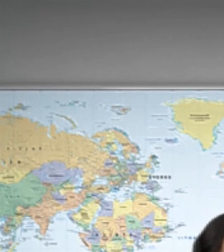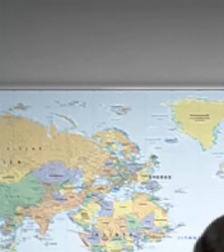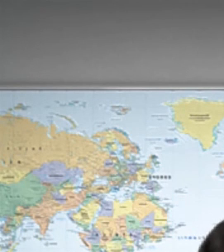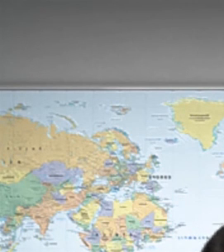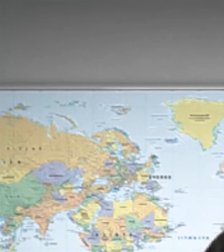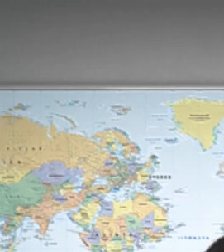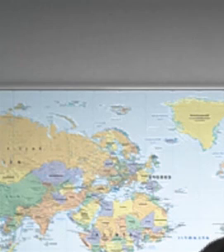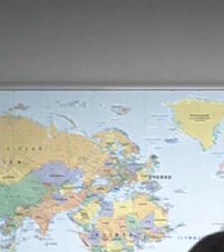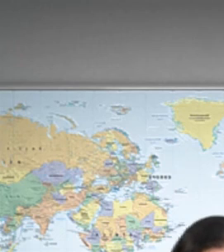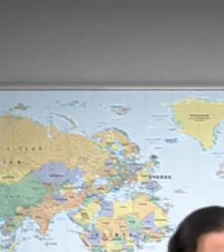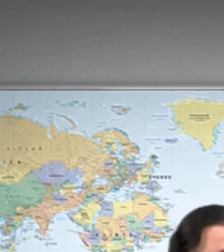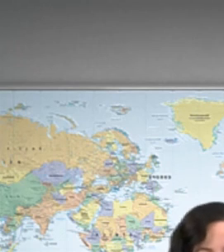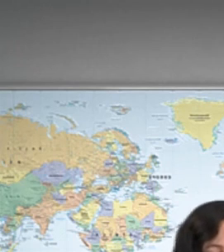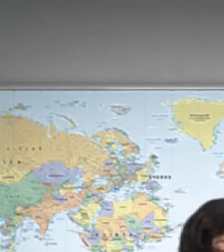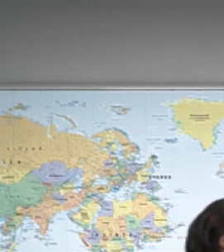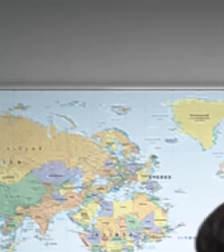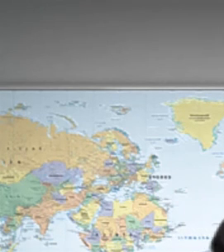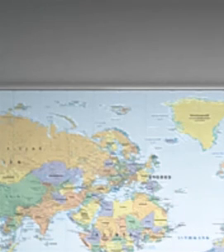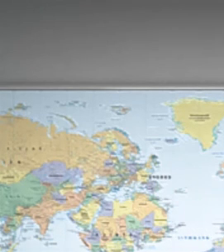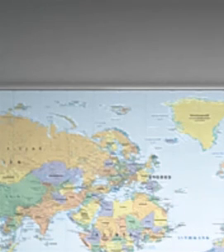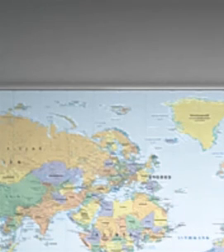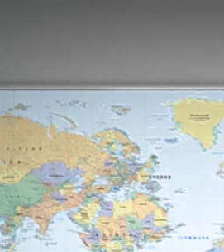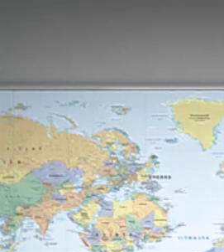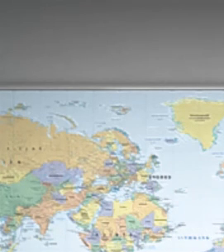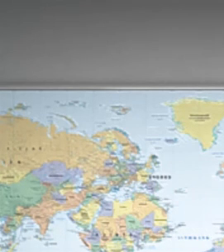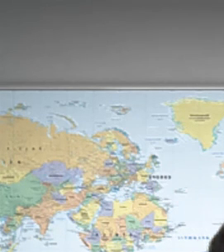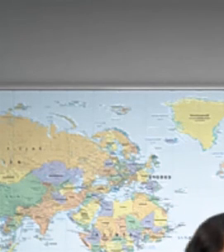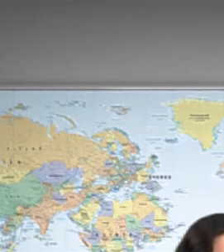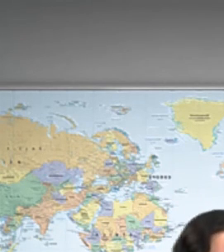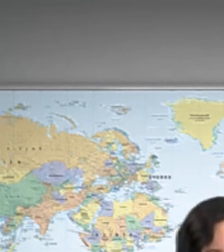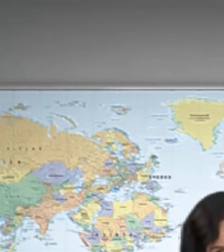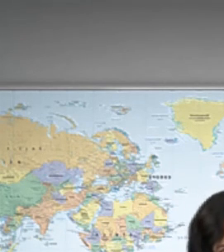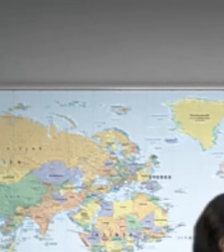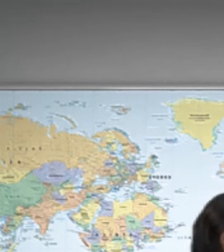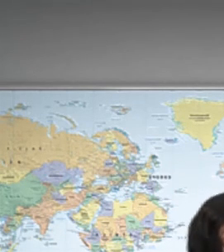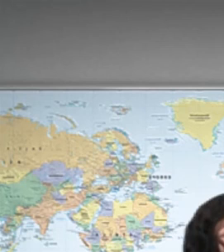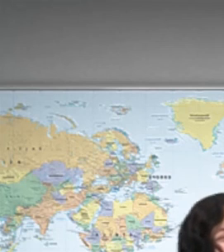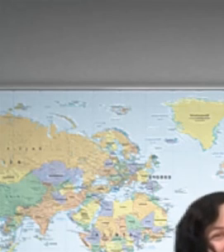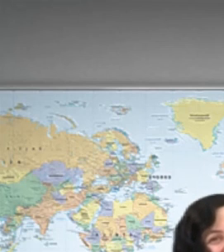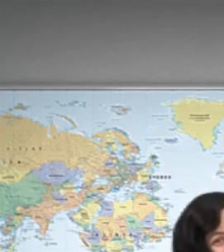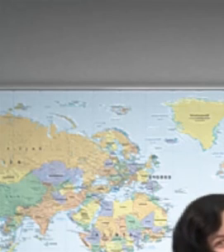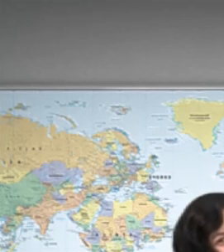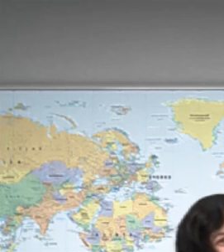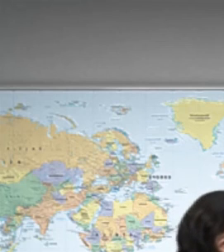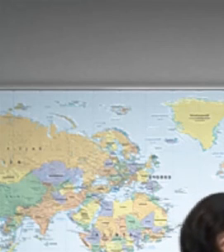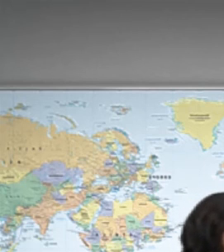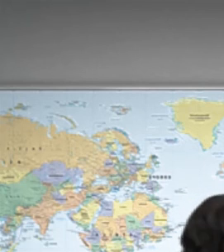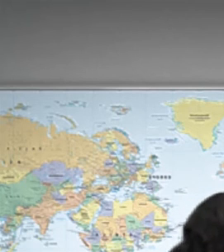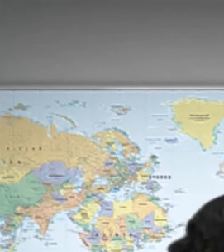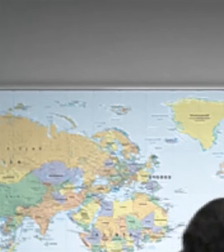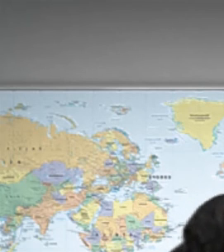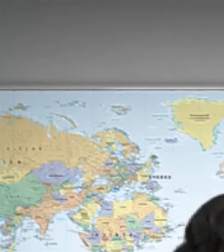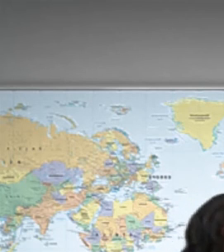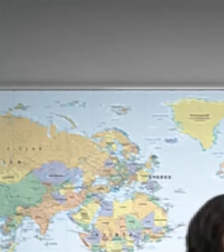introduces herself, please let's sanitize our hands. Make sure you also do the same. Do what I do. Keep your hands sanitized and keep your